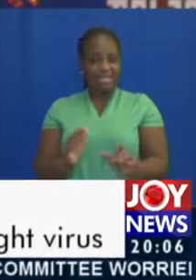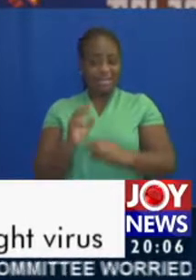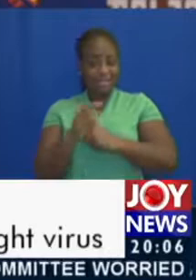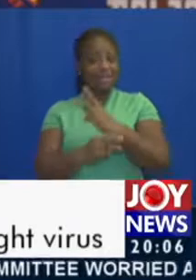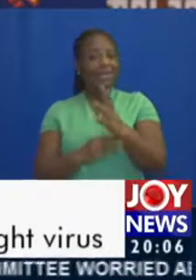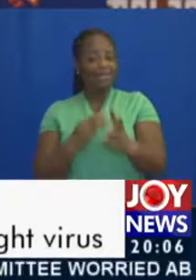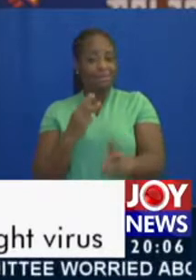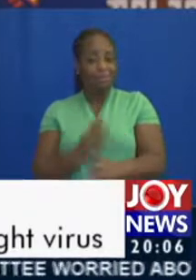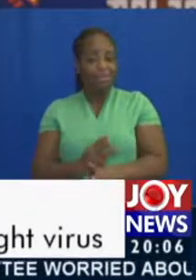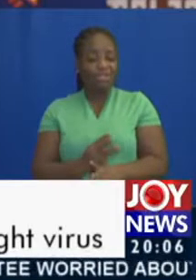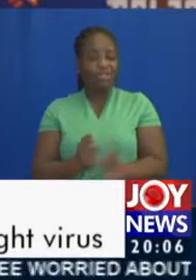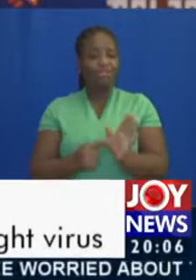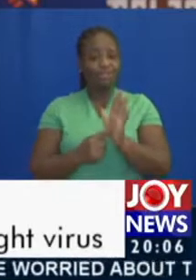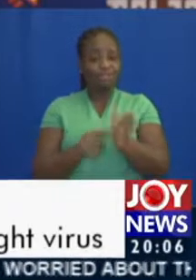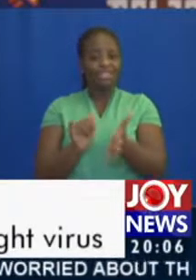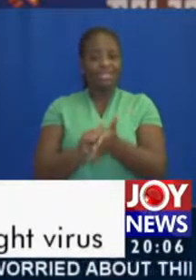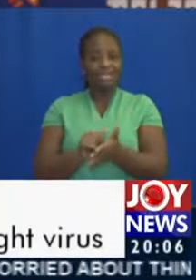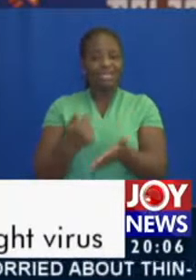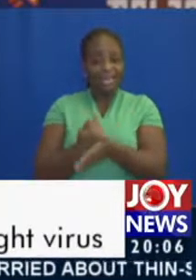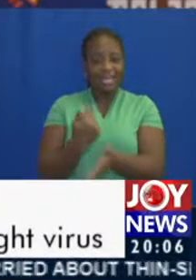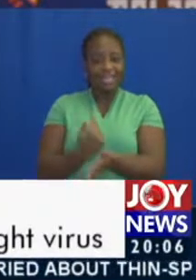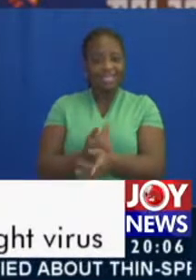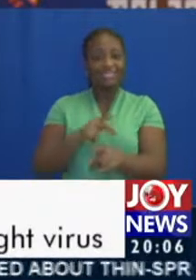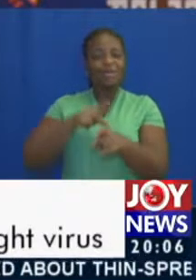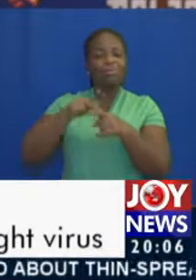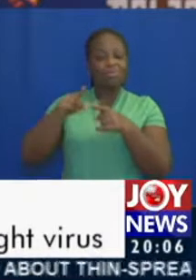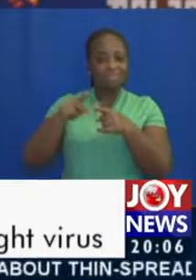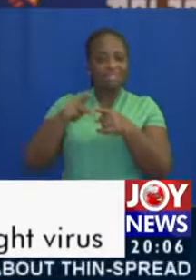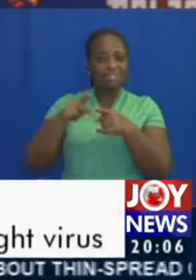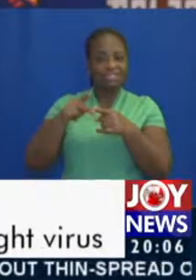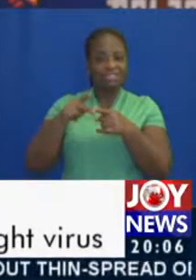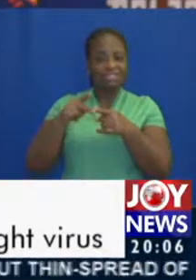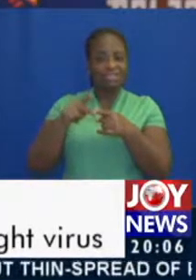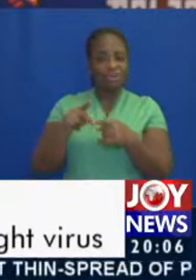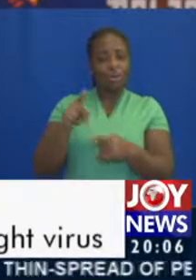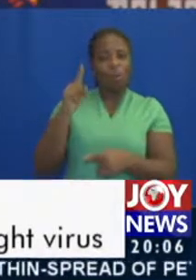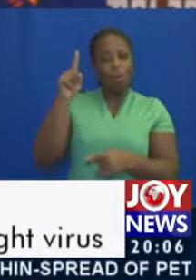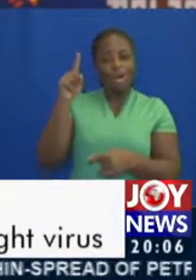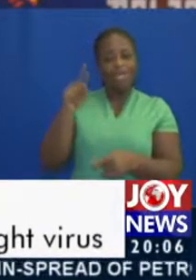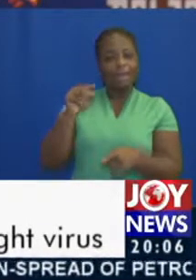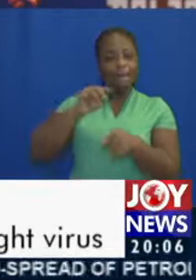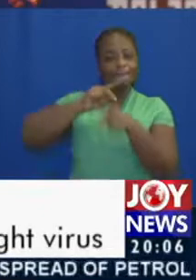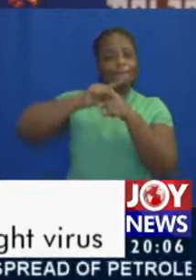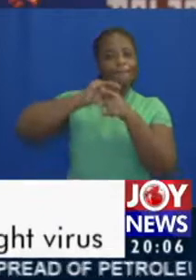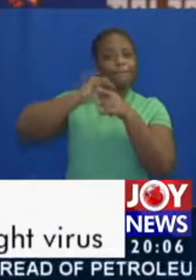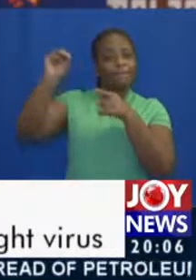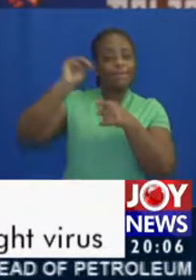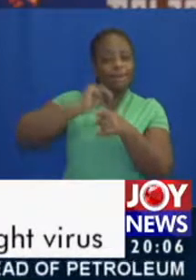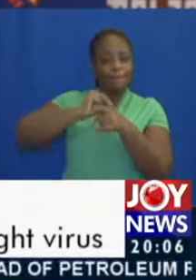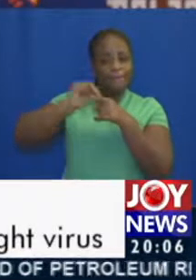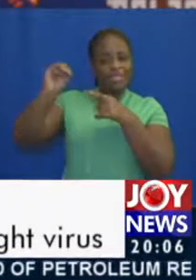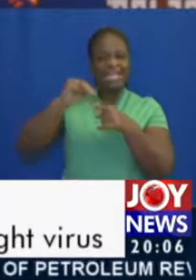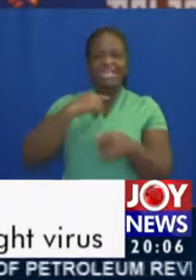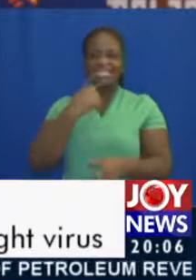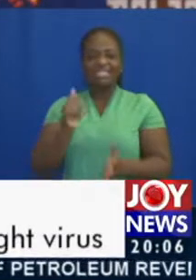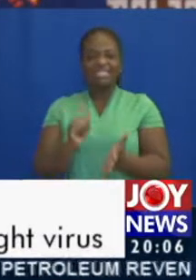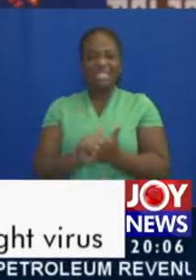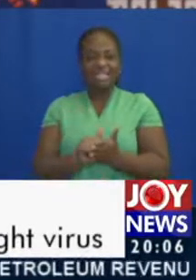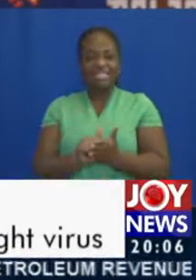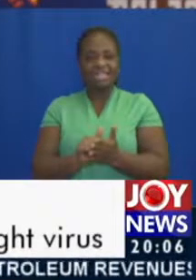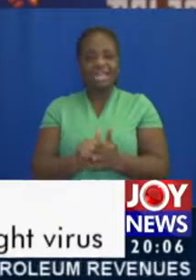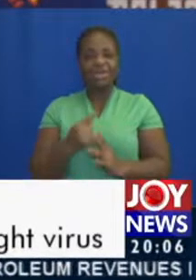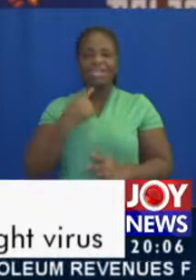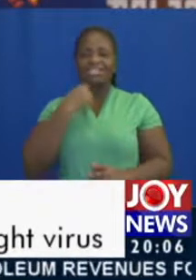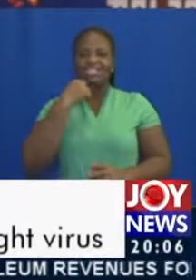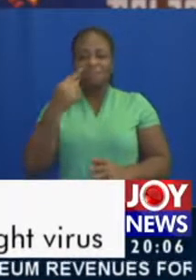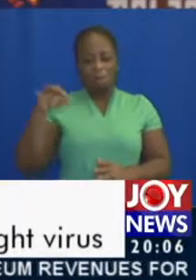world. The professional gerrymanders and naysayers who seek cynically to make a